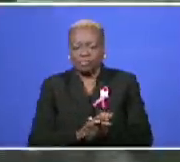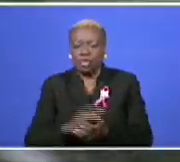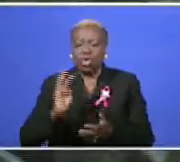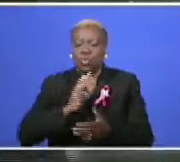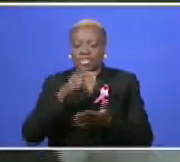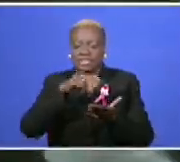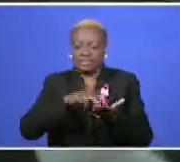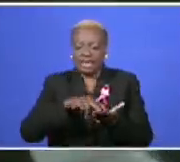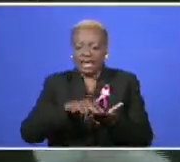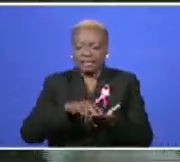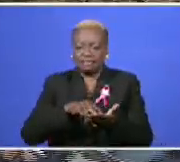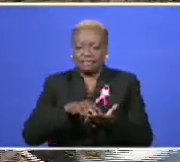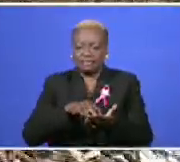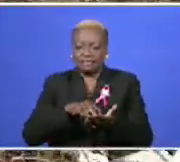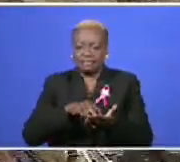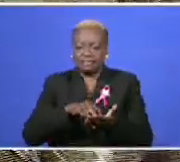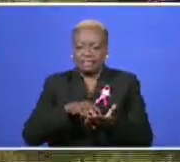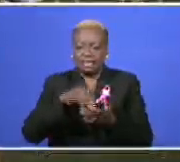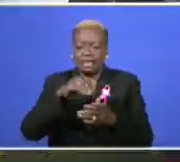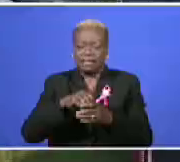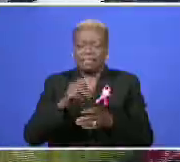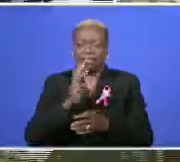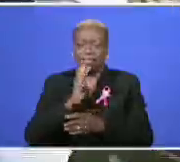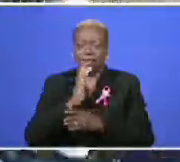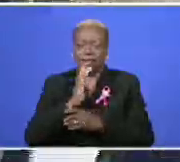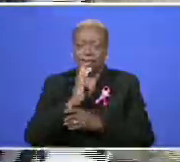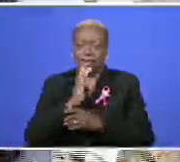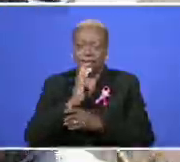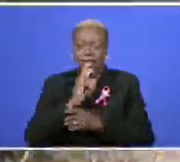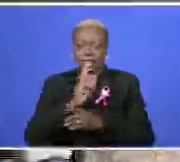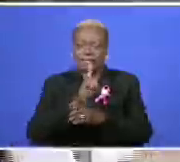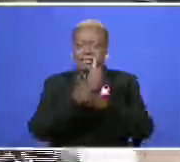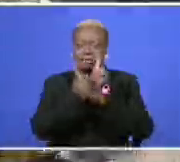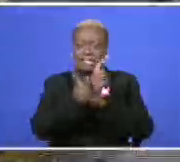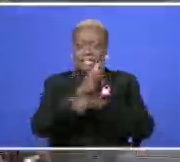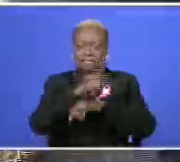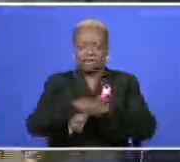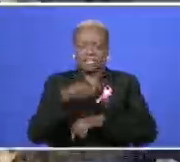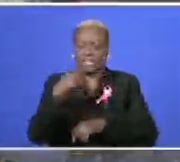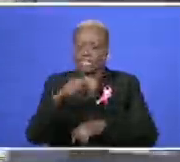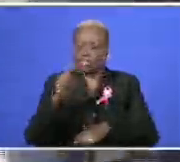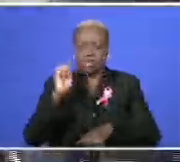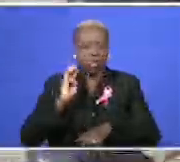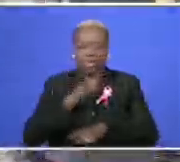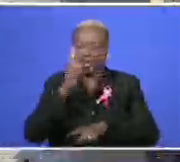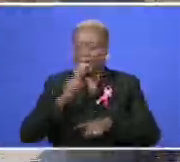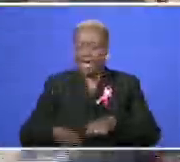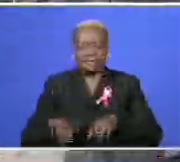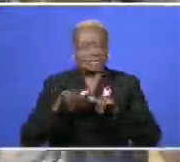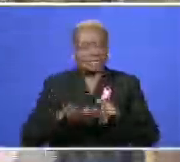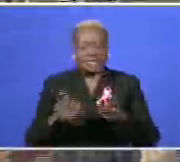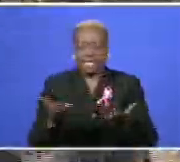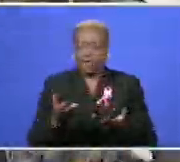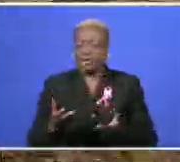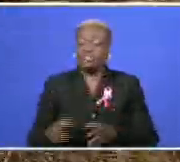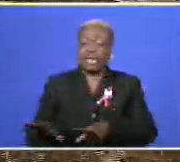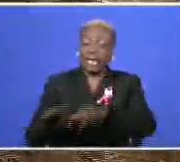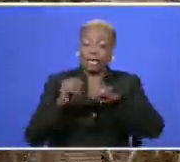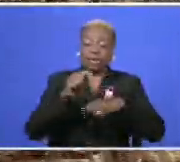stand to the wall. And the defense force officer came and said, we can't stay here. We have to leave. We have to go to another